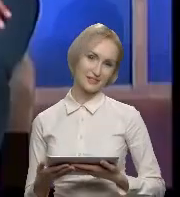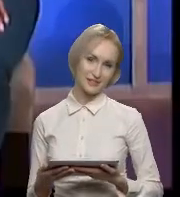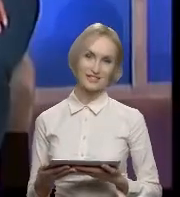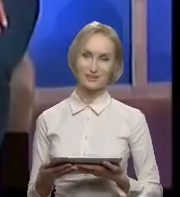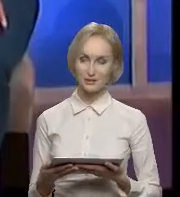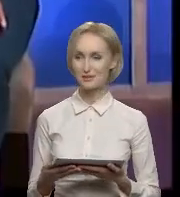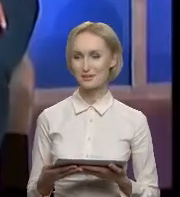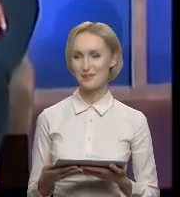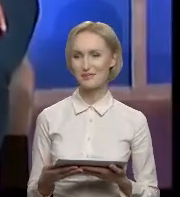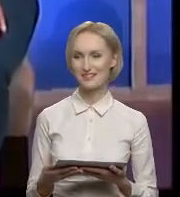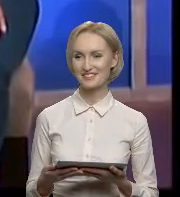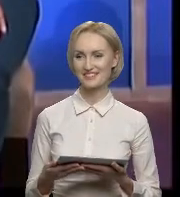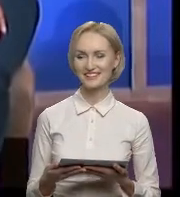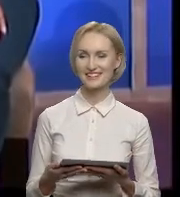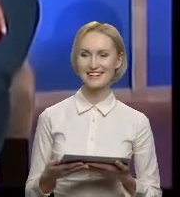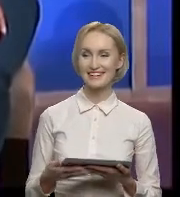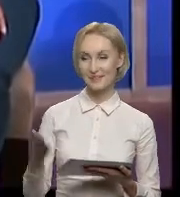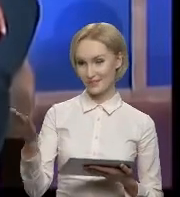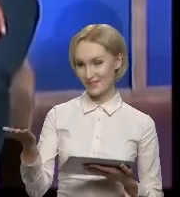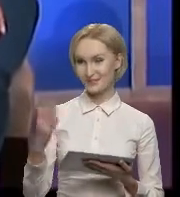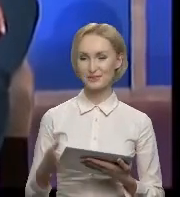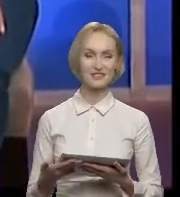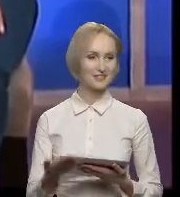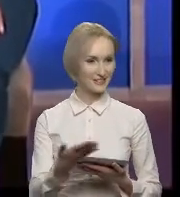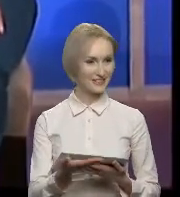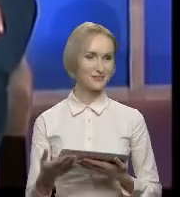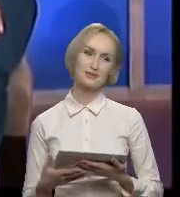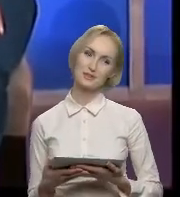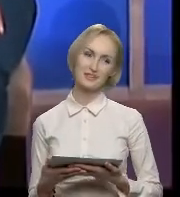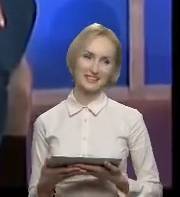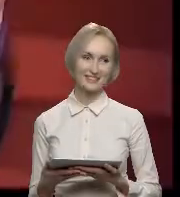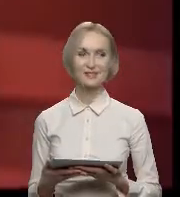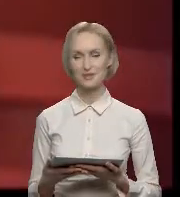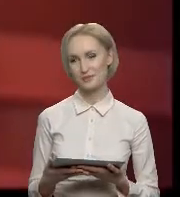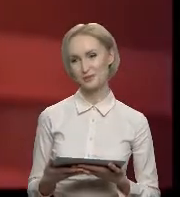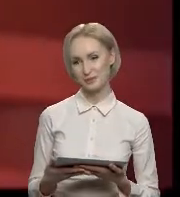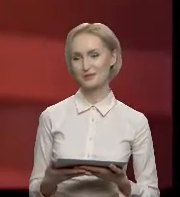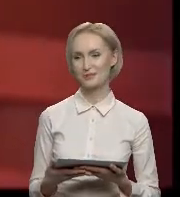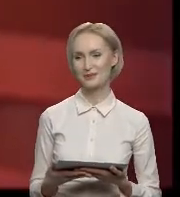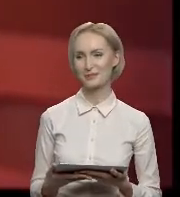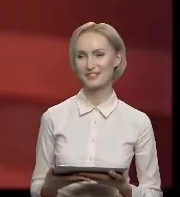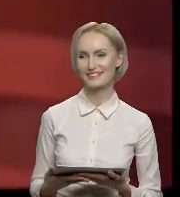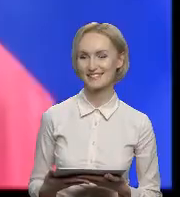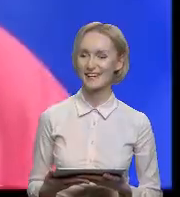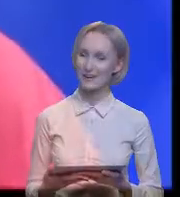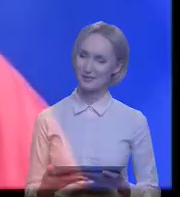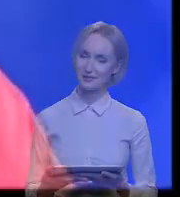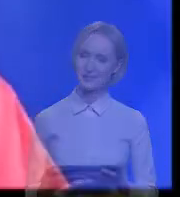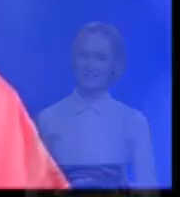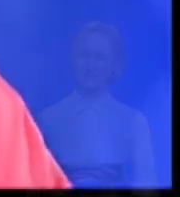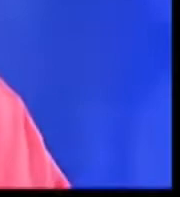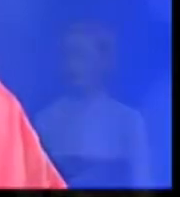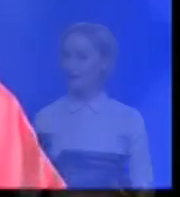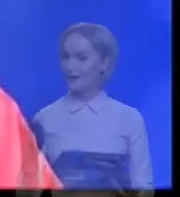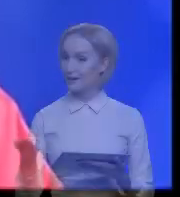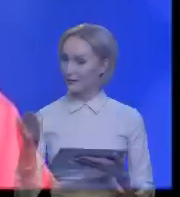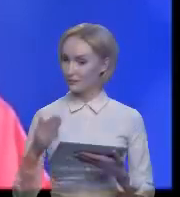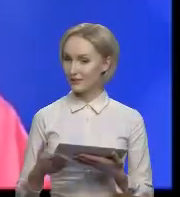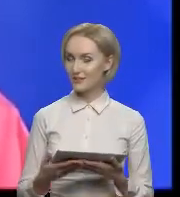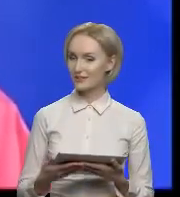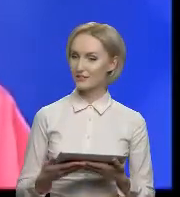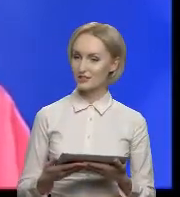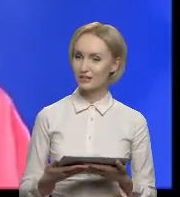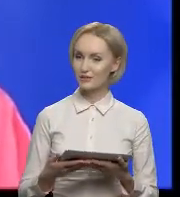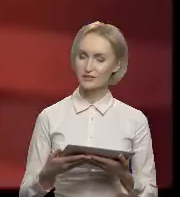mom, she threw you out. And yes. Then you're living with his mom, and she threw you out. Then you ended up in a tent, just like in the other story. Yes, a tent. Yes. You know what? How